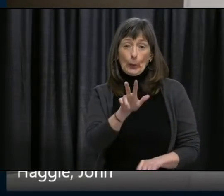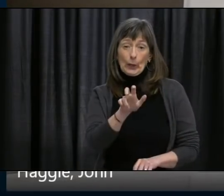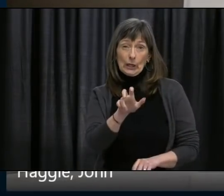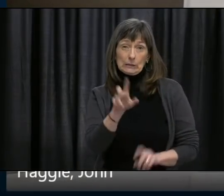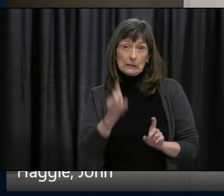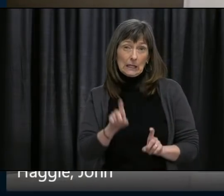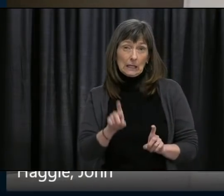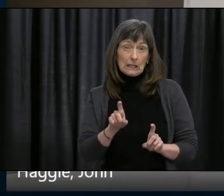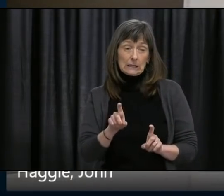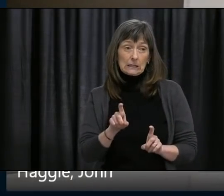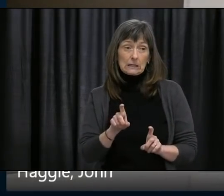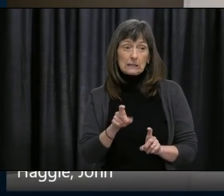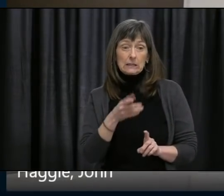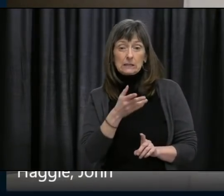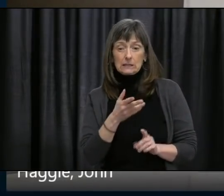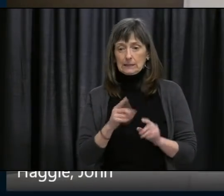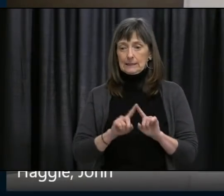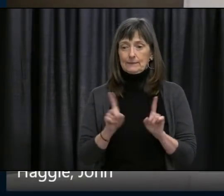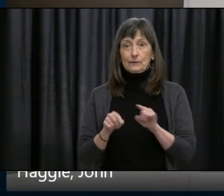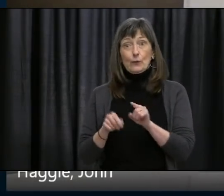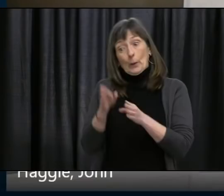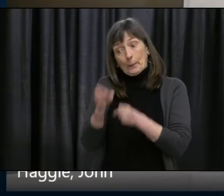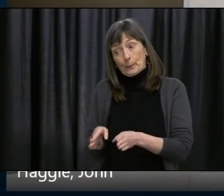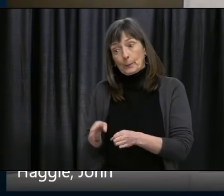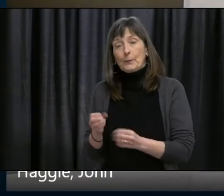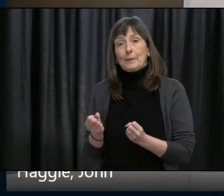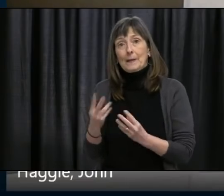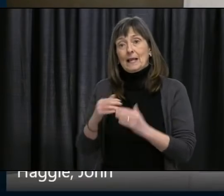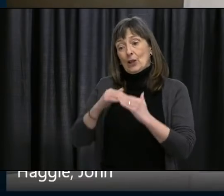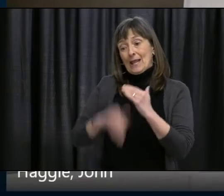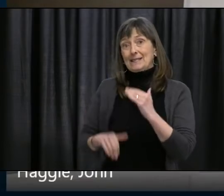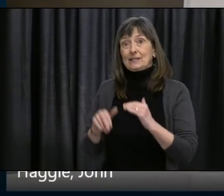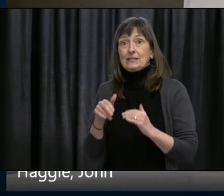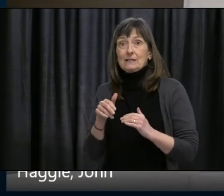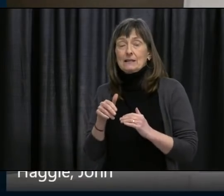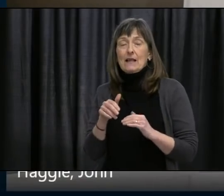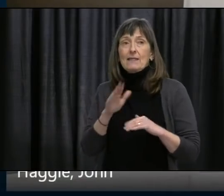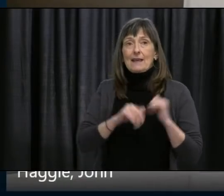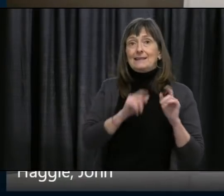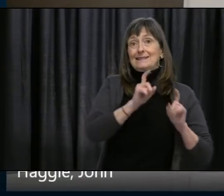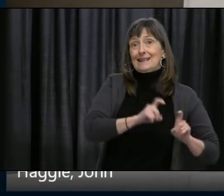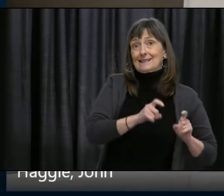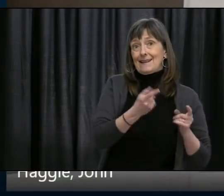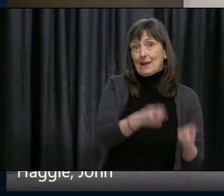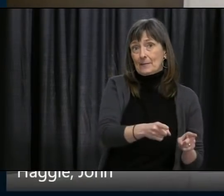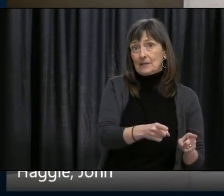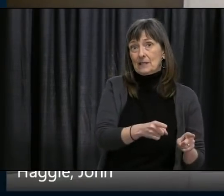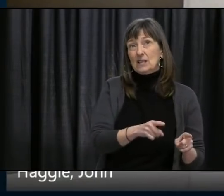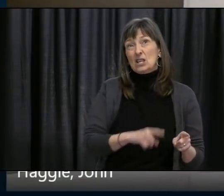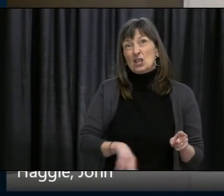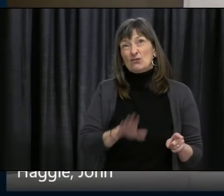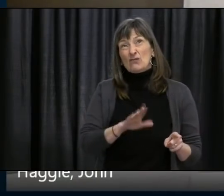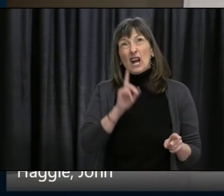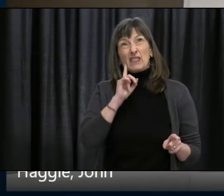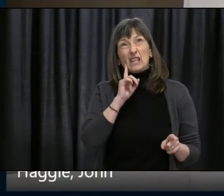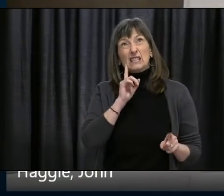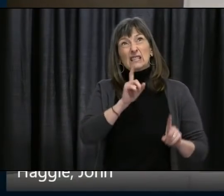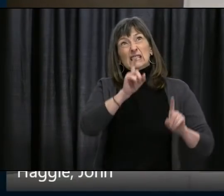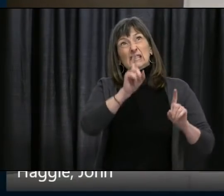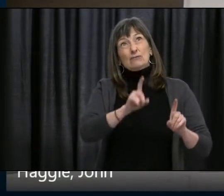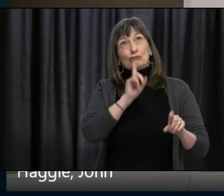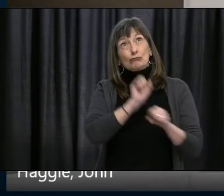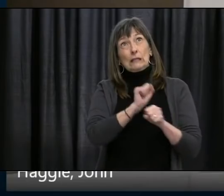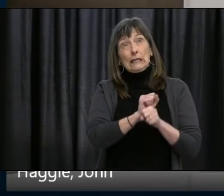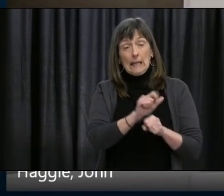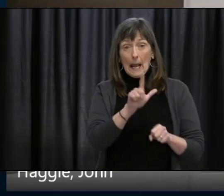there, so that the number of tests actually done by the laboratory may actually be up around 6,700. I could get you that